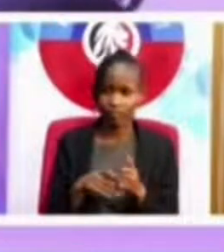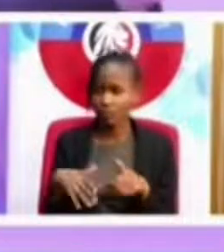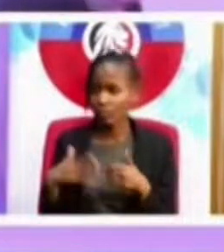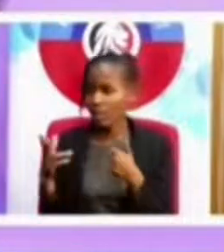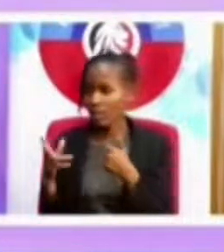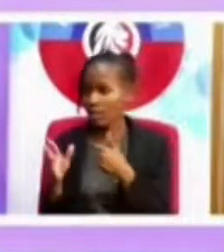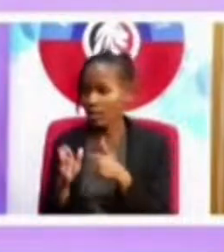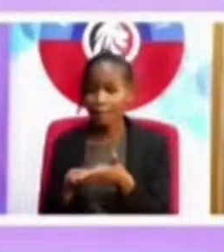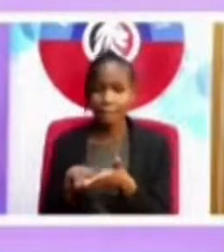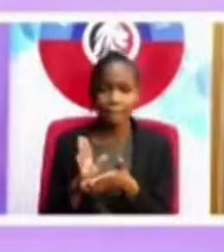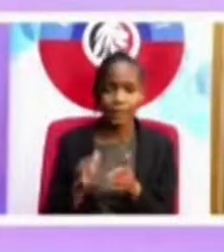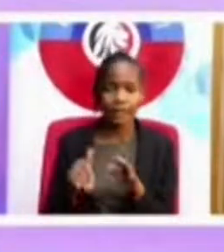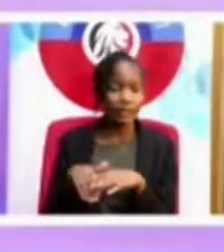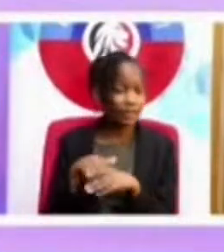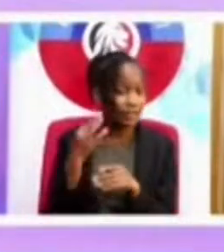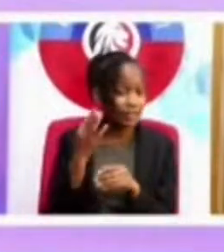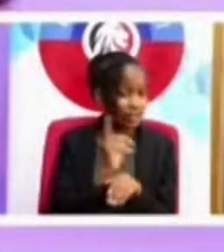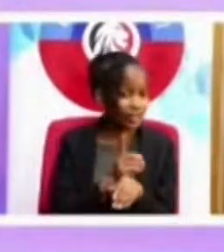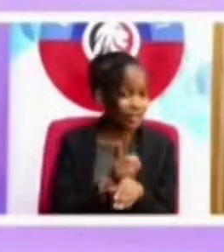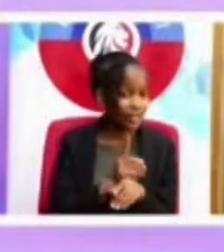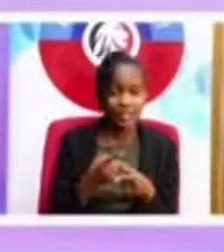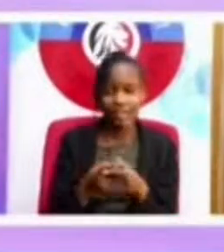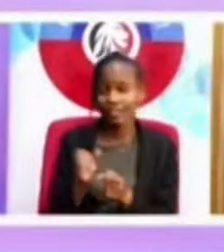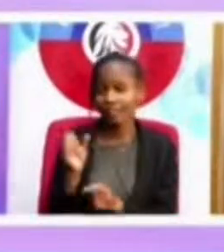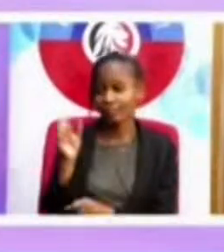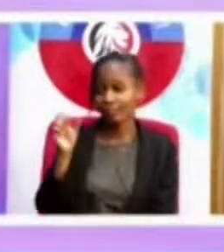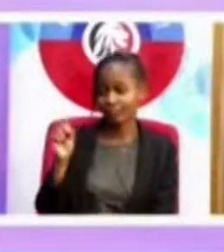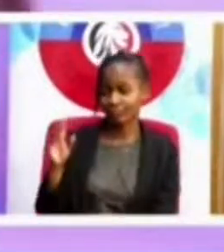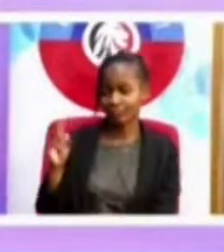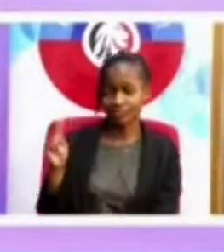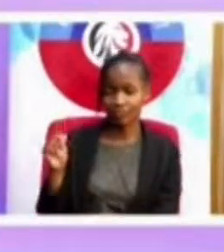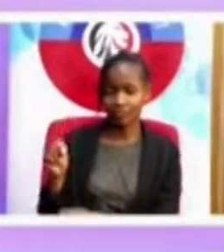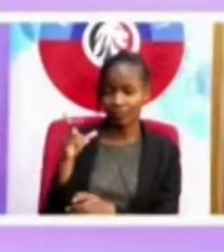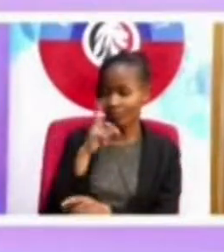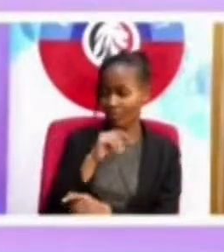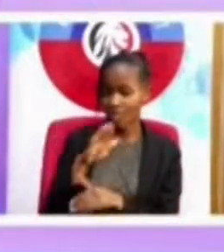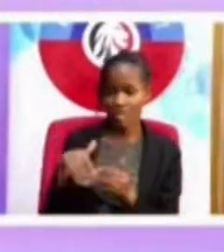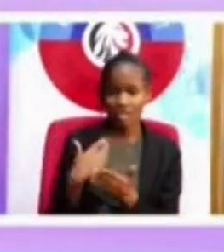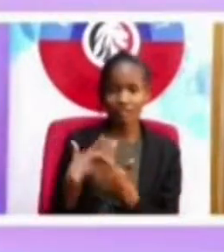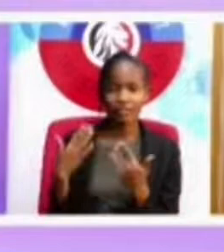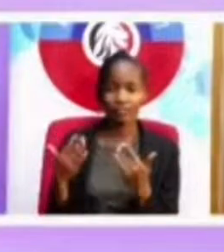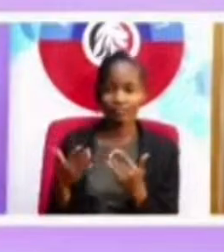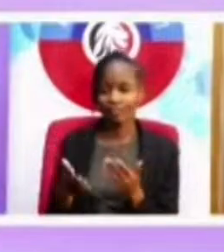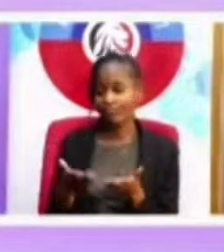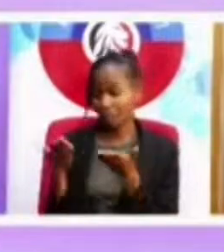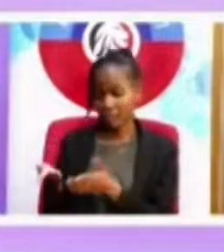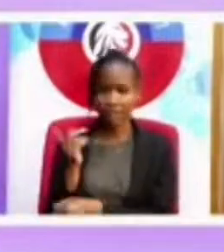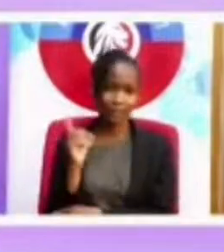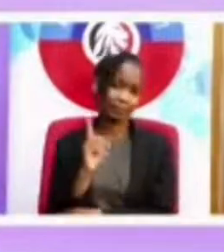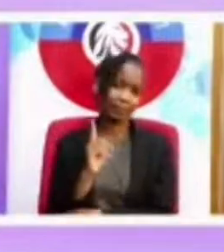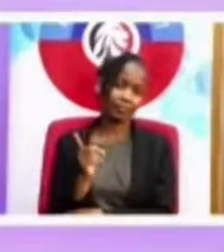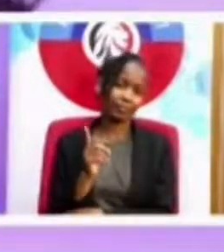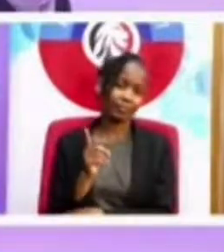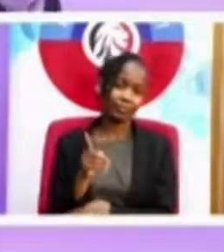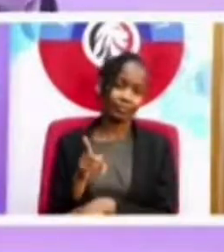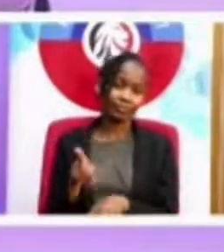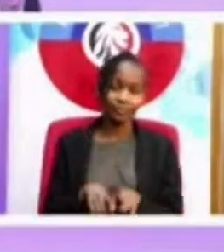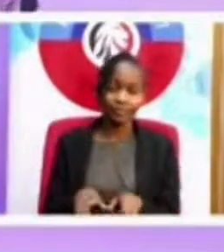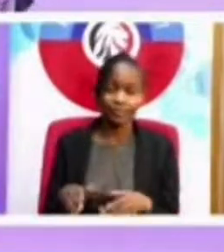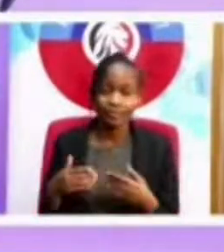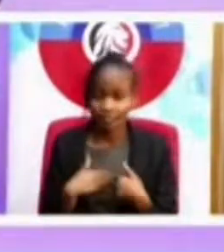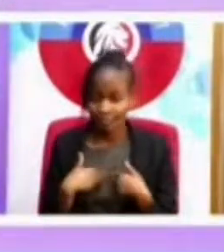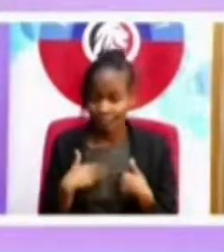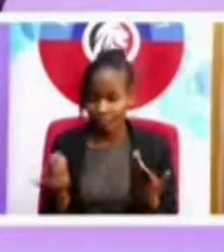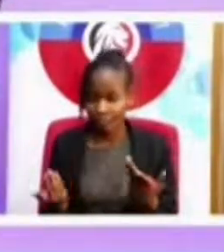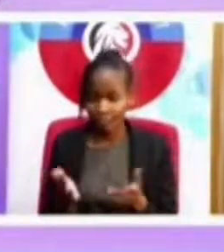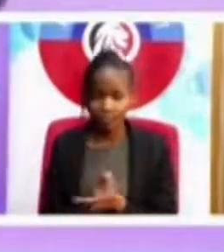and in 3 minutes we have scanned, and all those images are relayed here in Nairobi. We have an integrated command